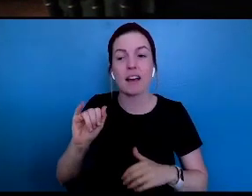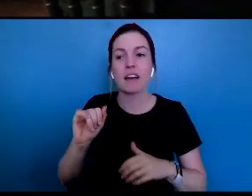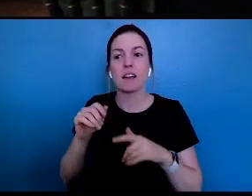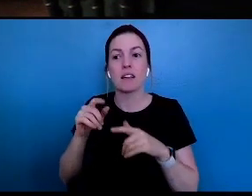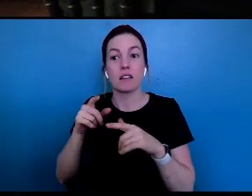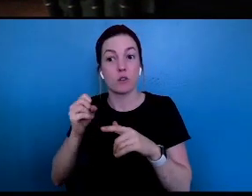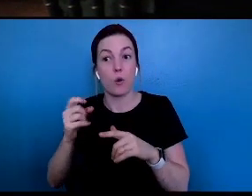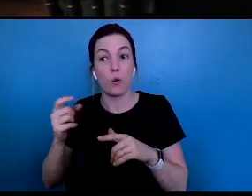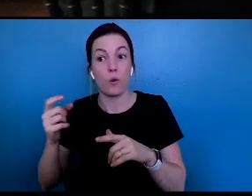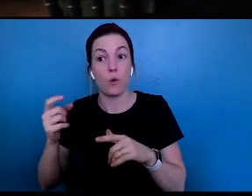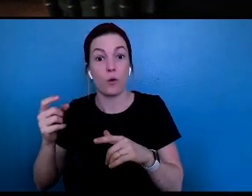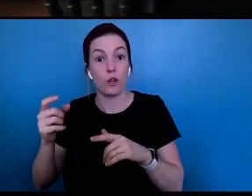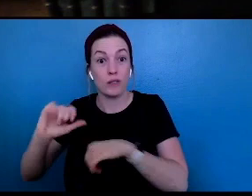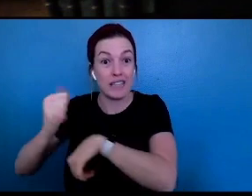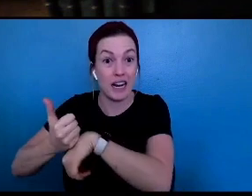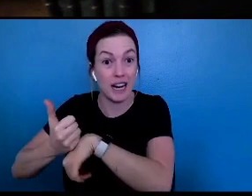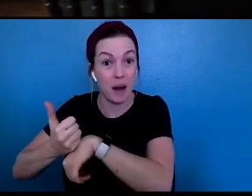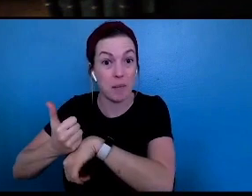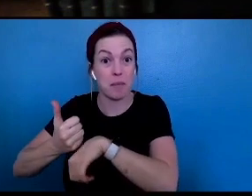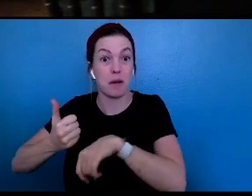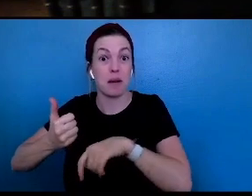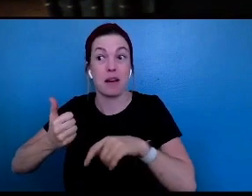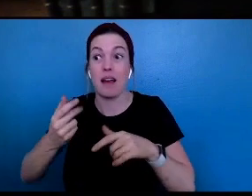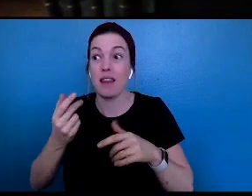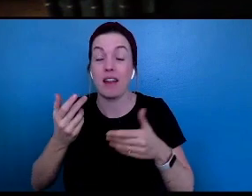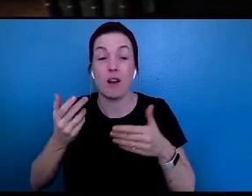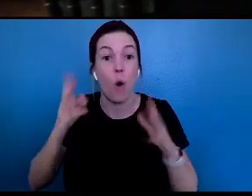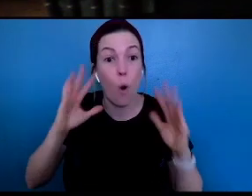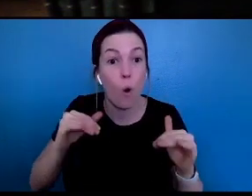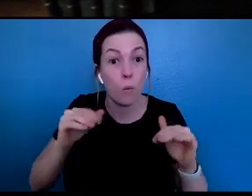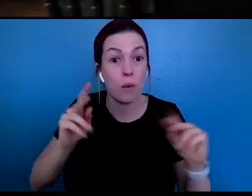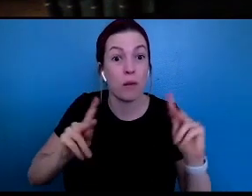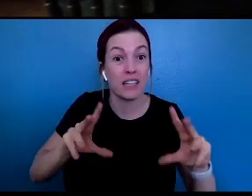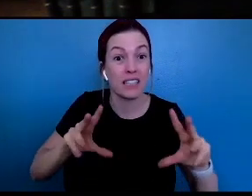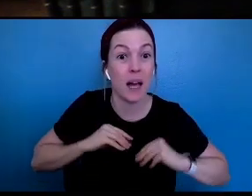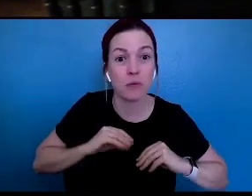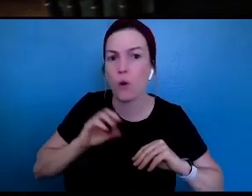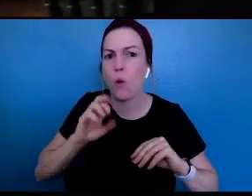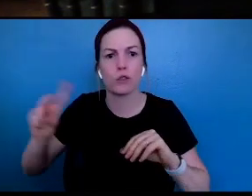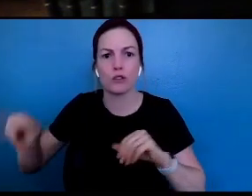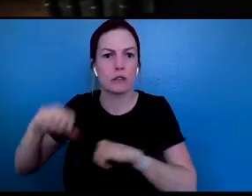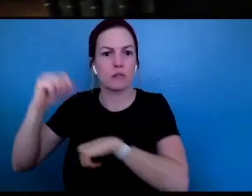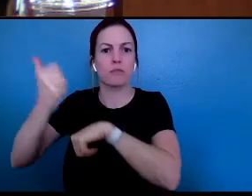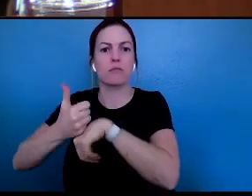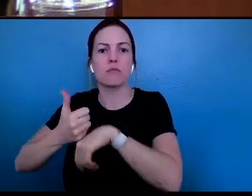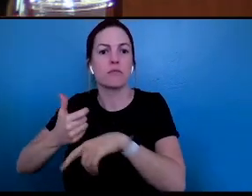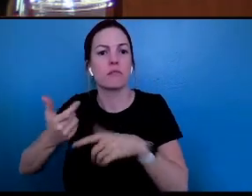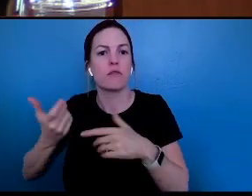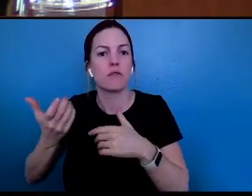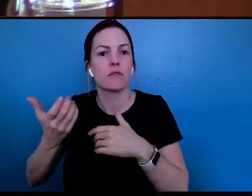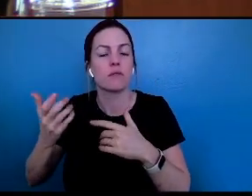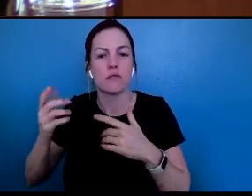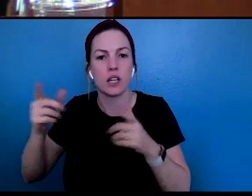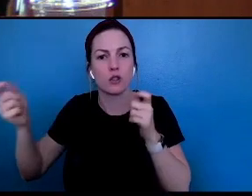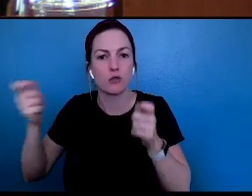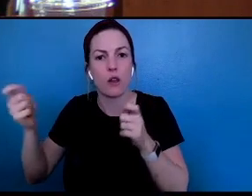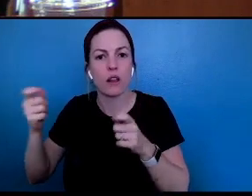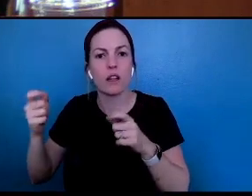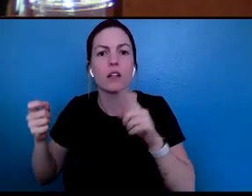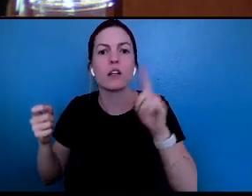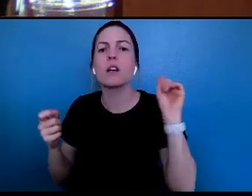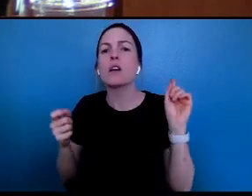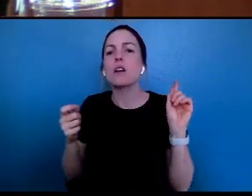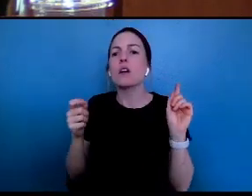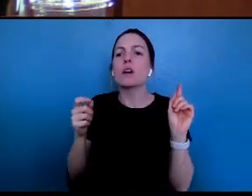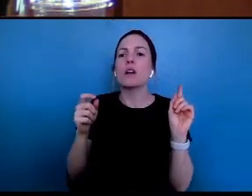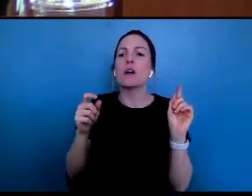we have to control it from top down? Is it all about you? No, I think I'm just one tentacle, right, of this